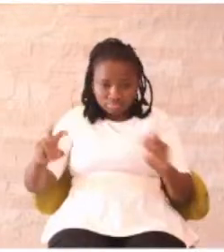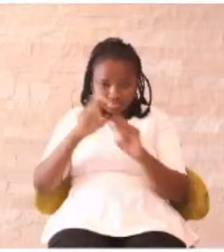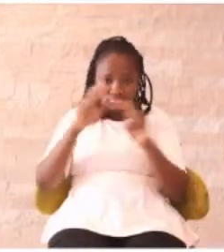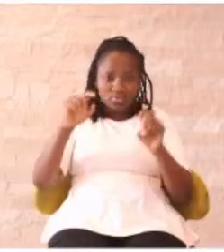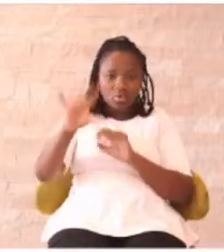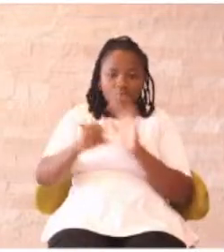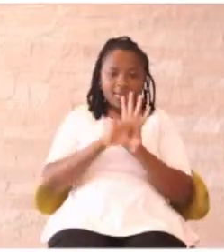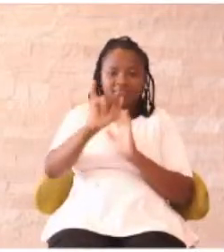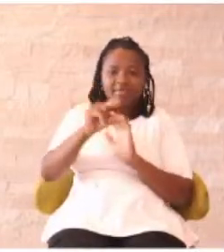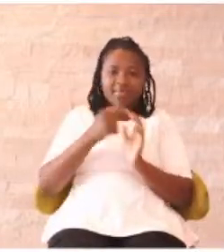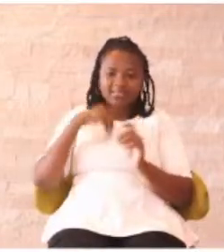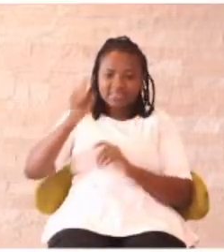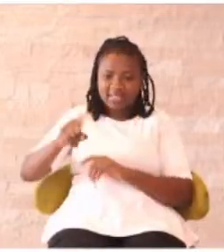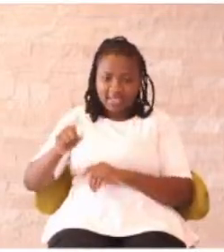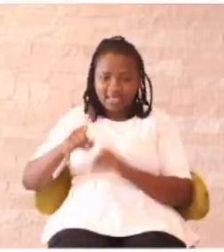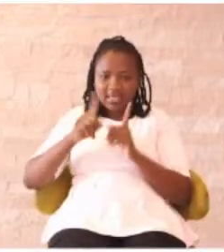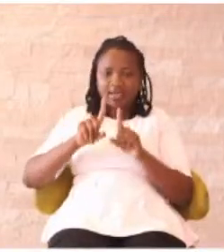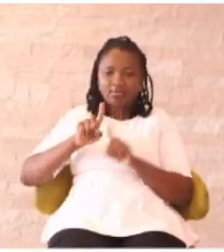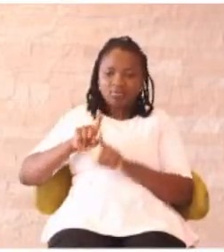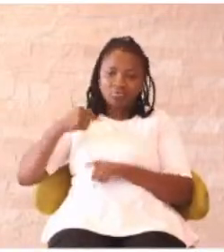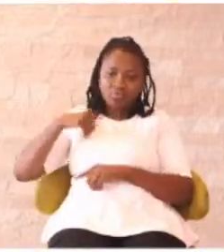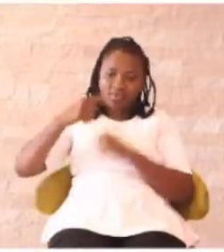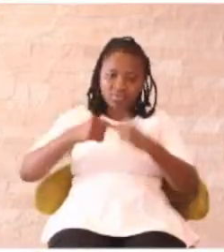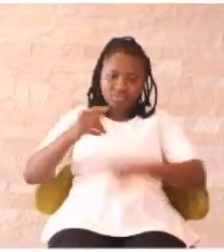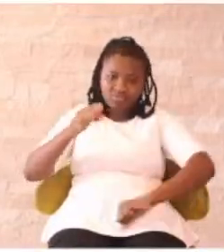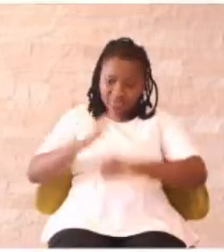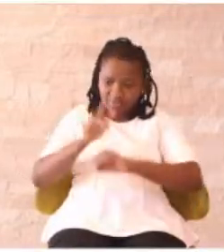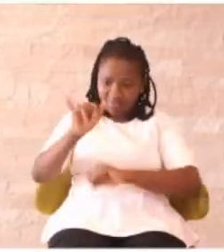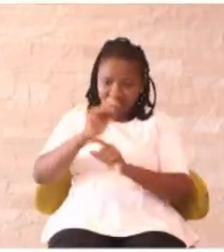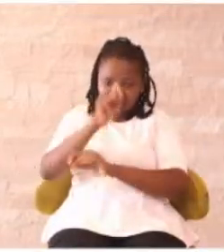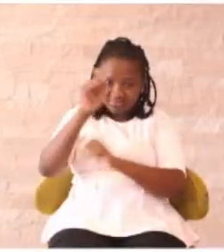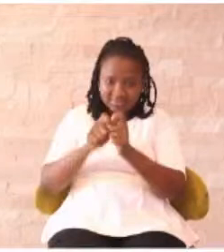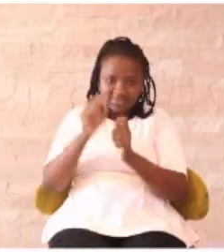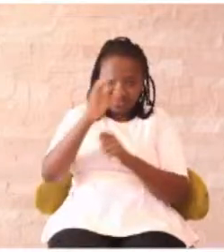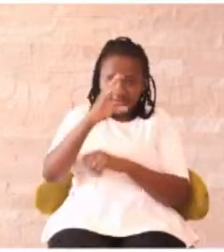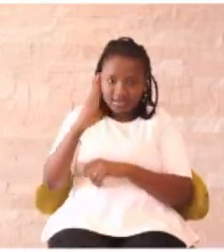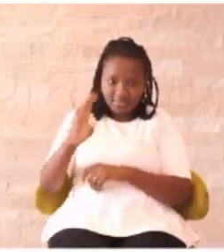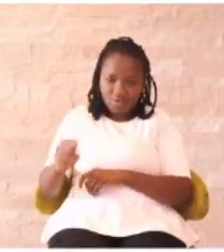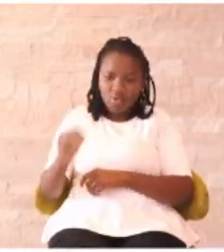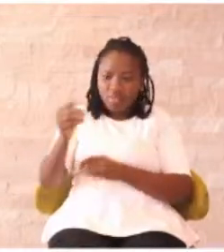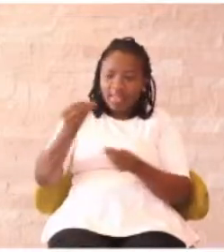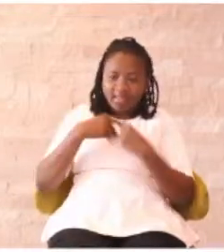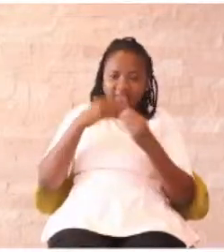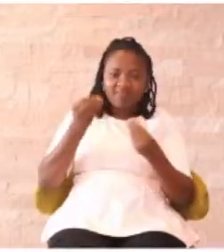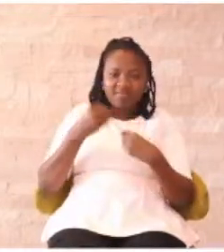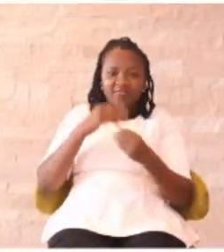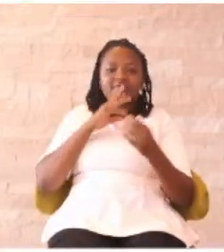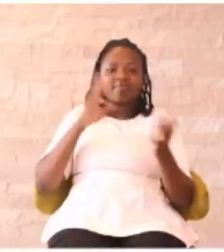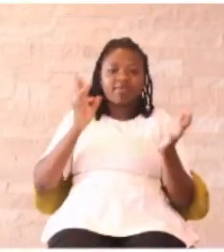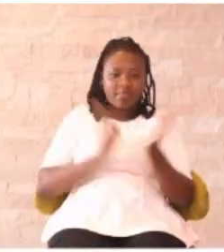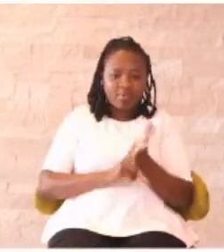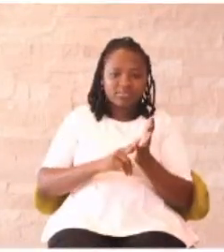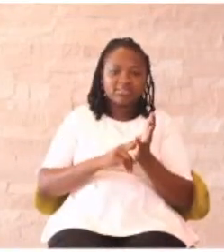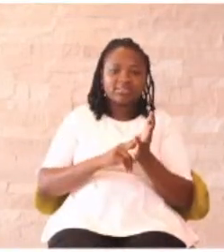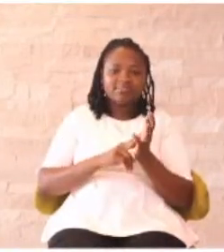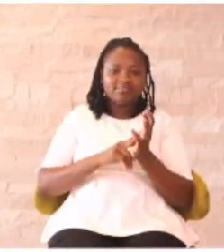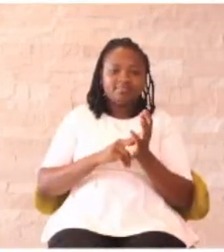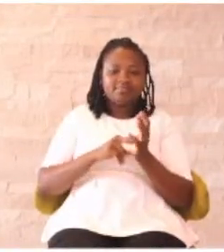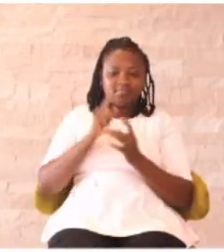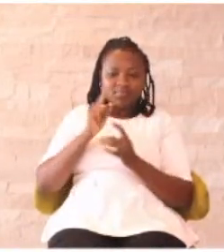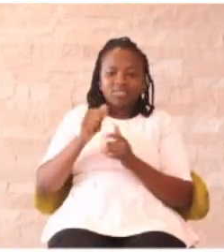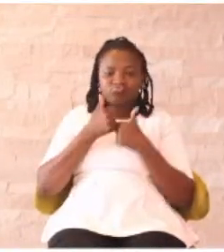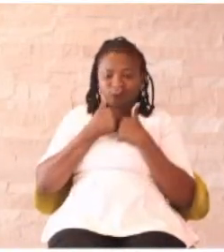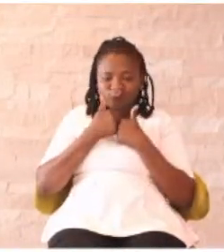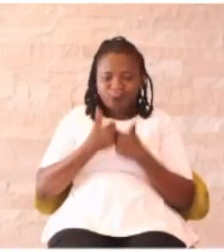need, and we continue to support that CBO. They send to us reports, which is a step towards the right